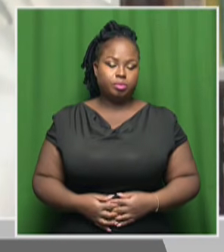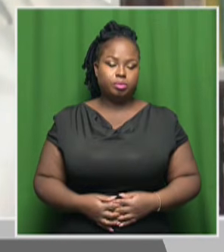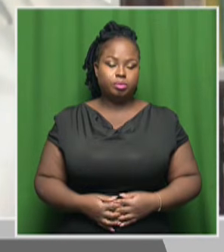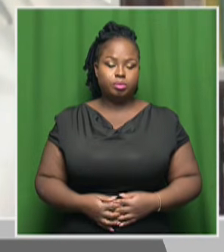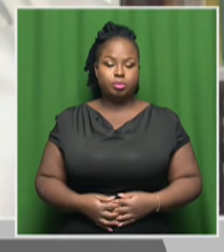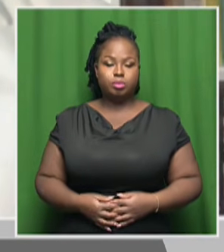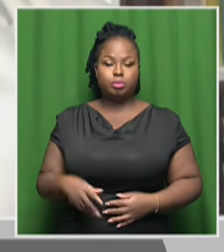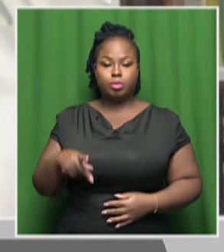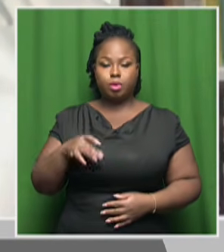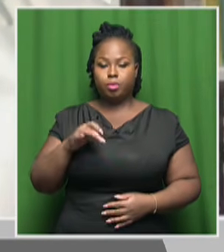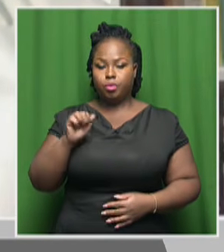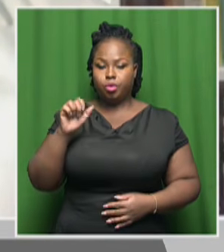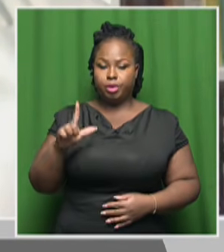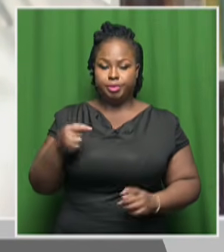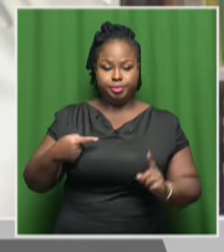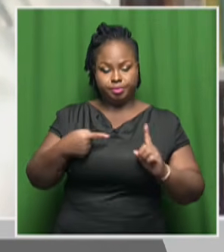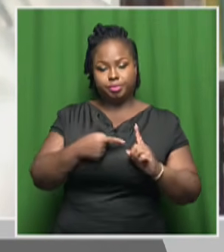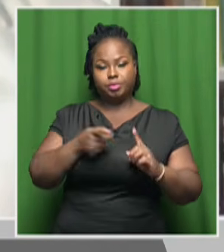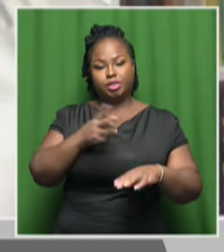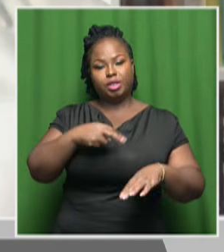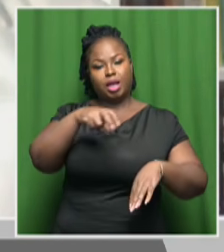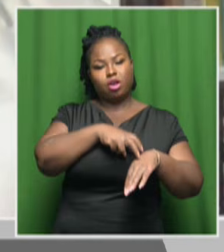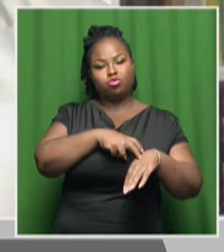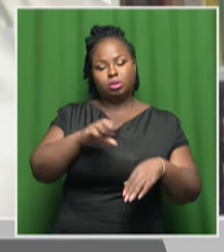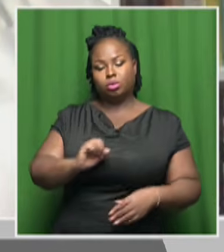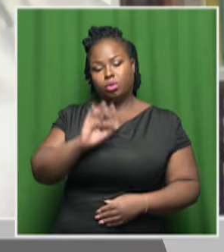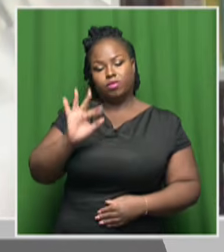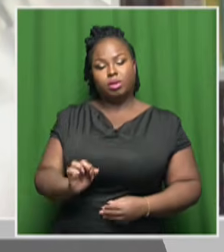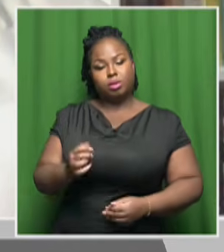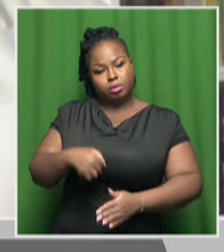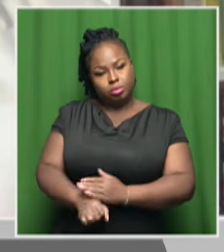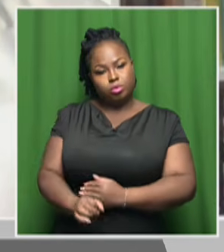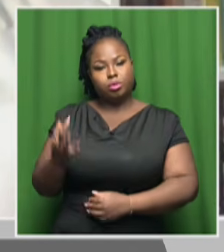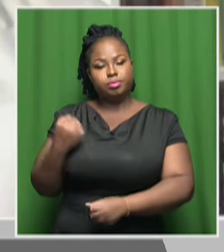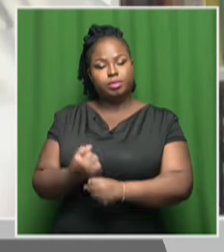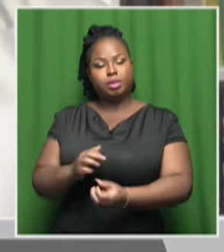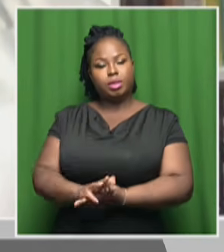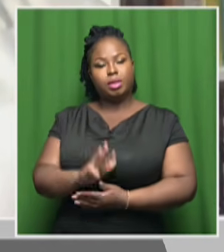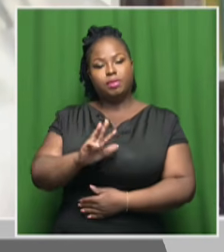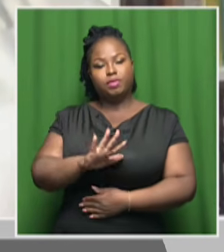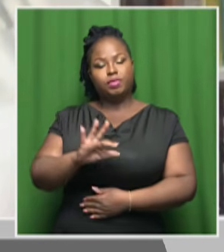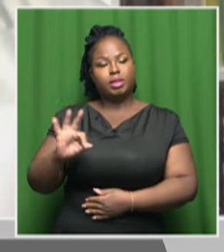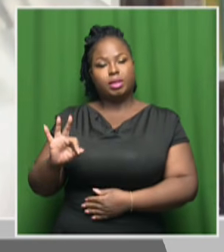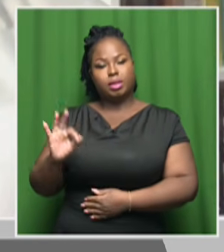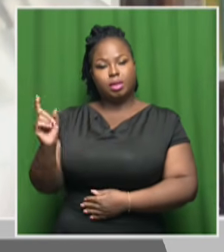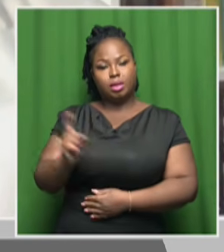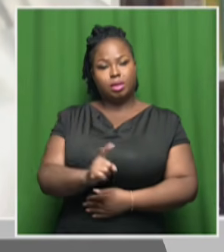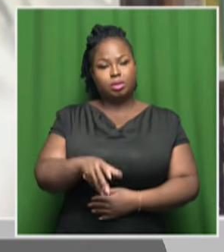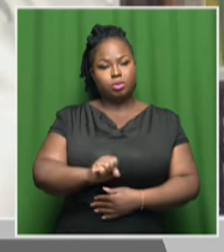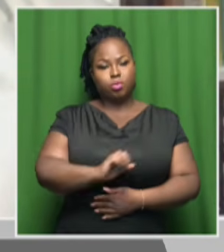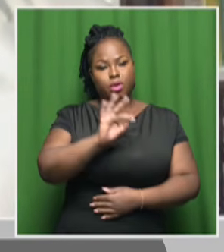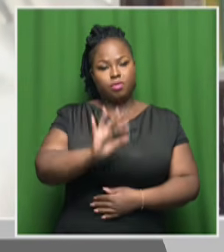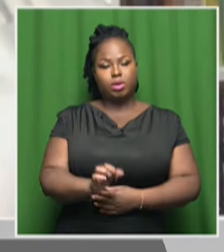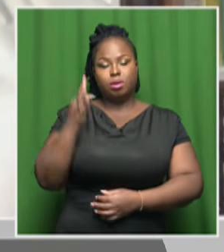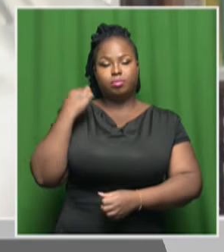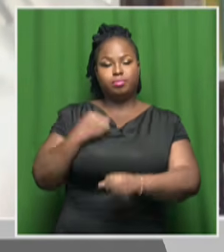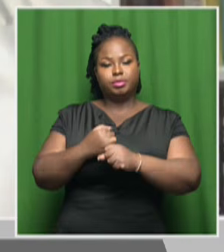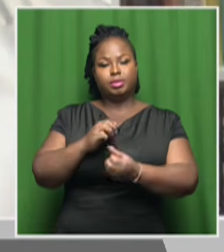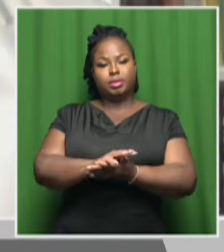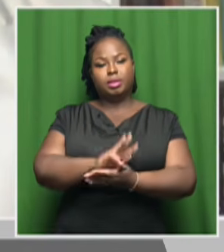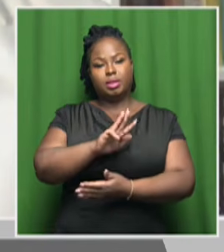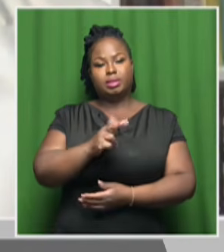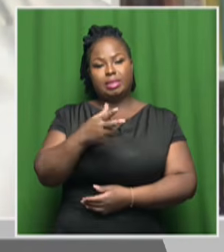Well, Paulo O'Sullivan is an Irish South African, was born in 1953, who came to South Africa in the 1980s. And